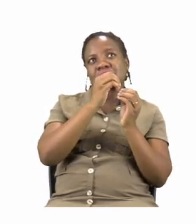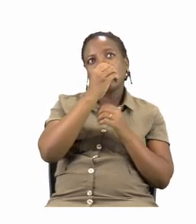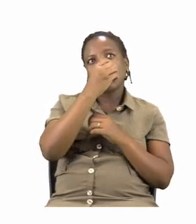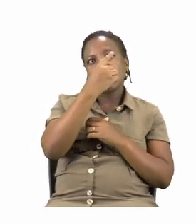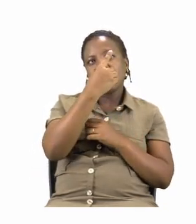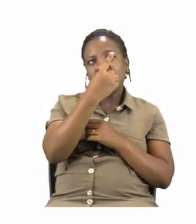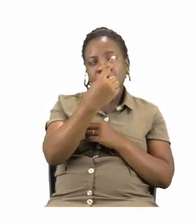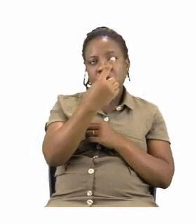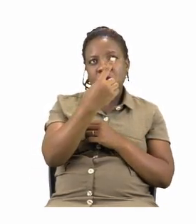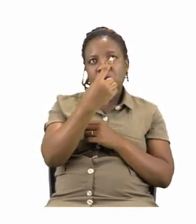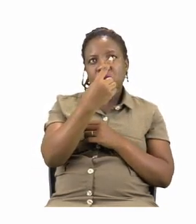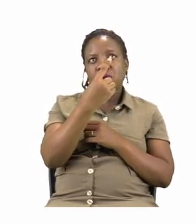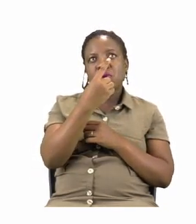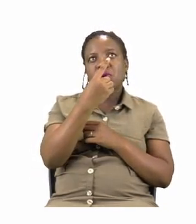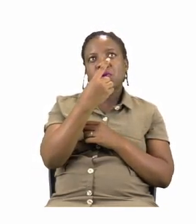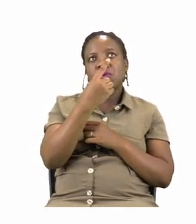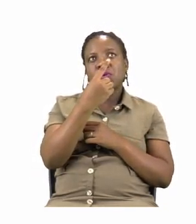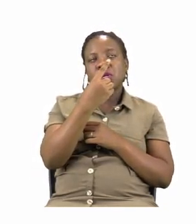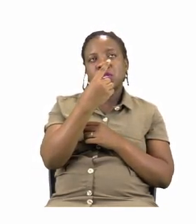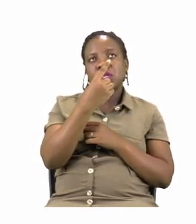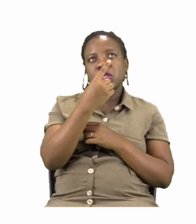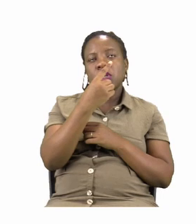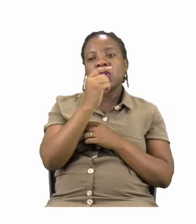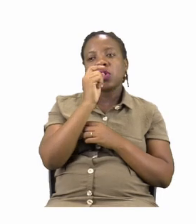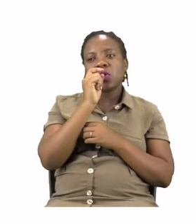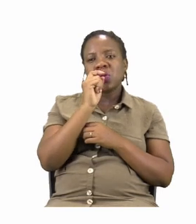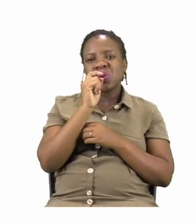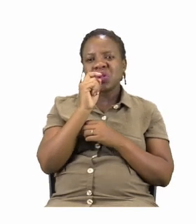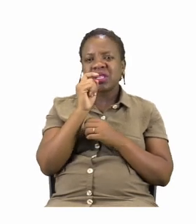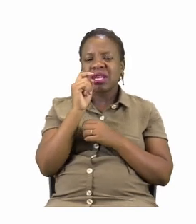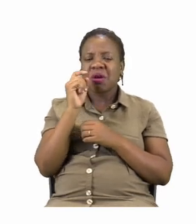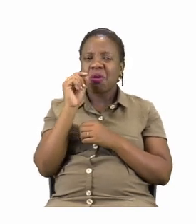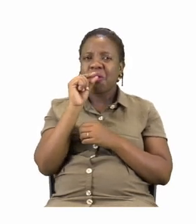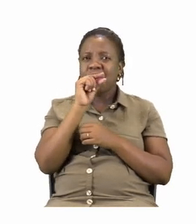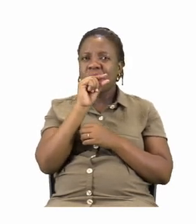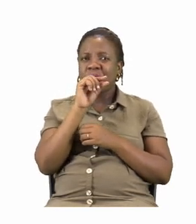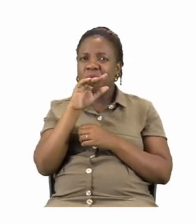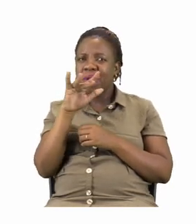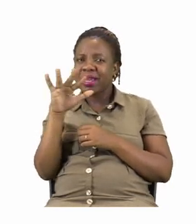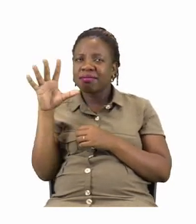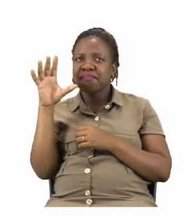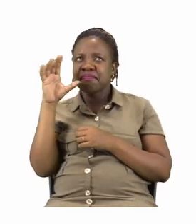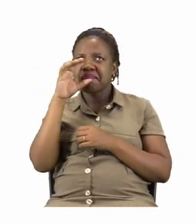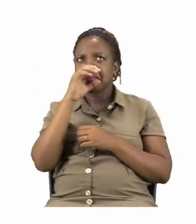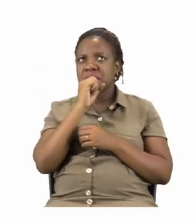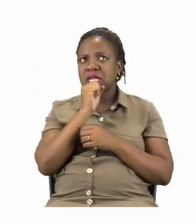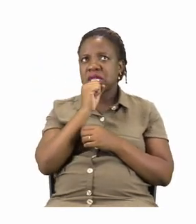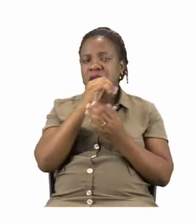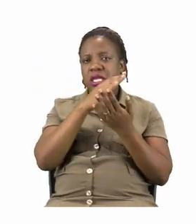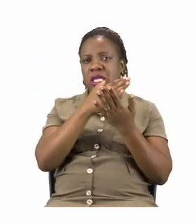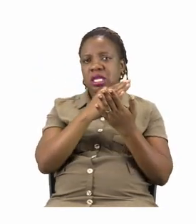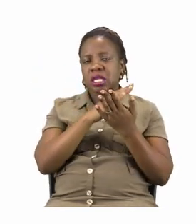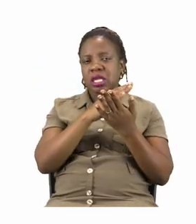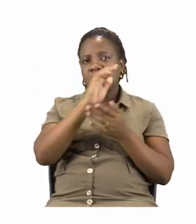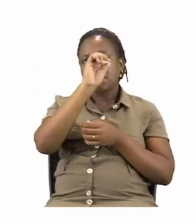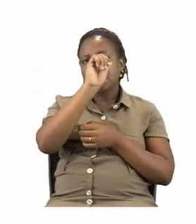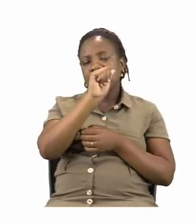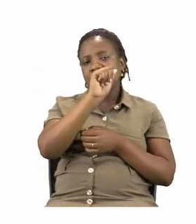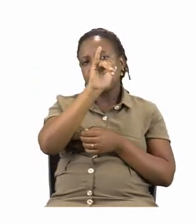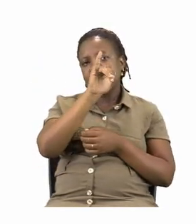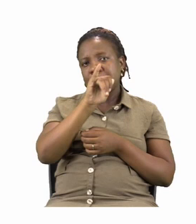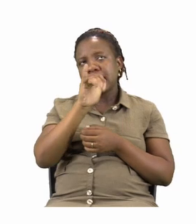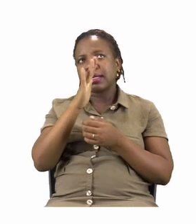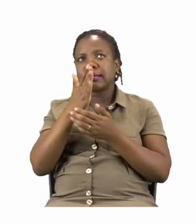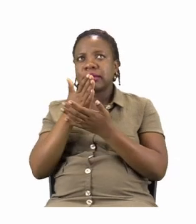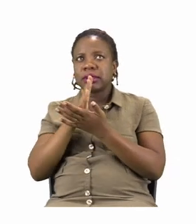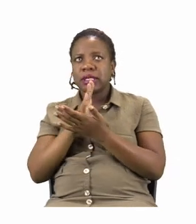second A is with your A and Y letters. So they are